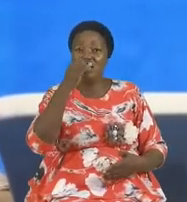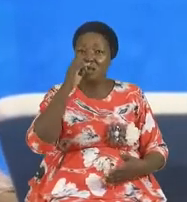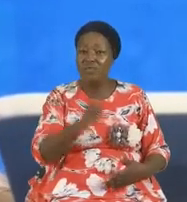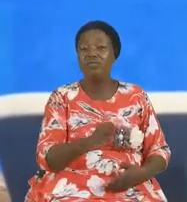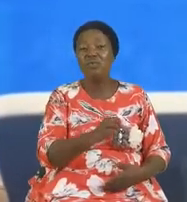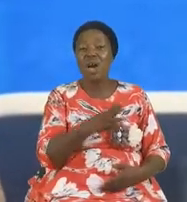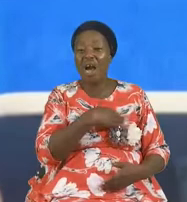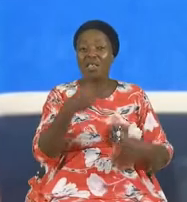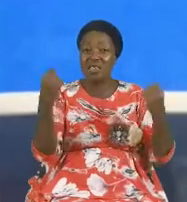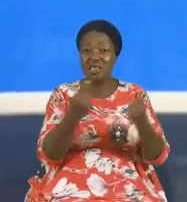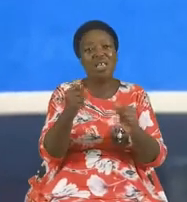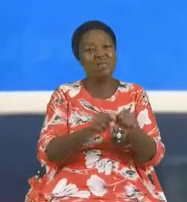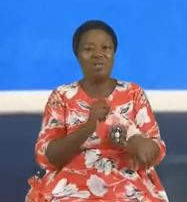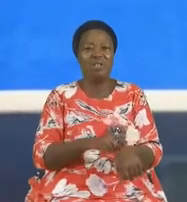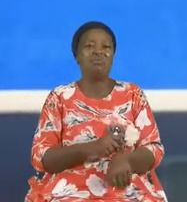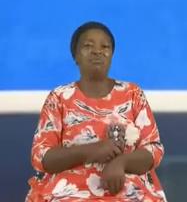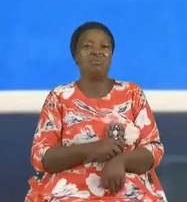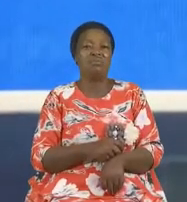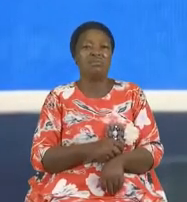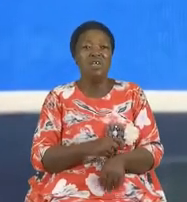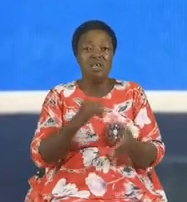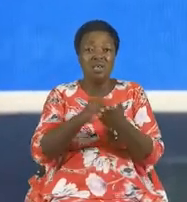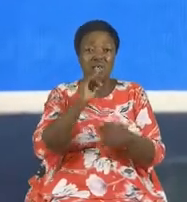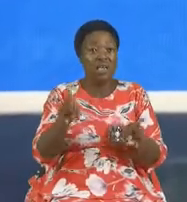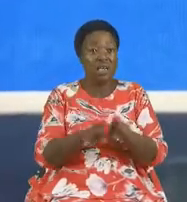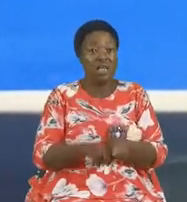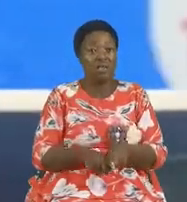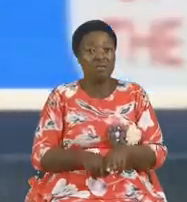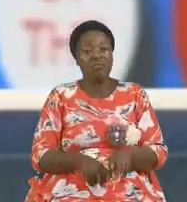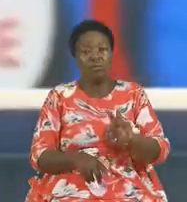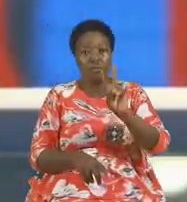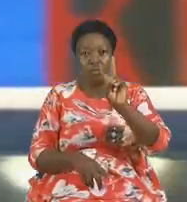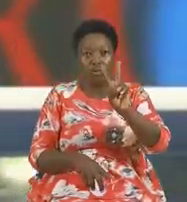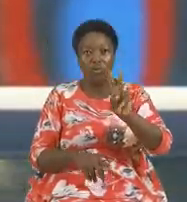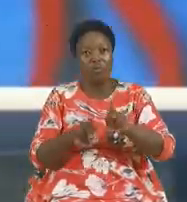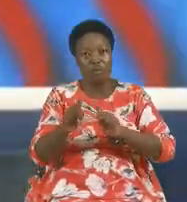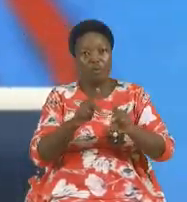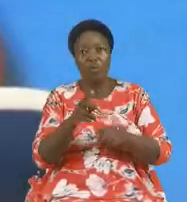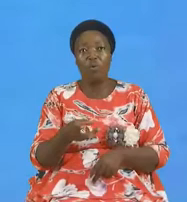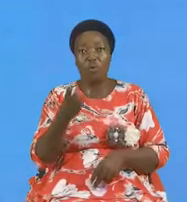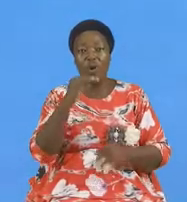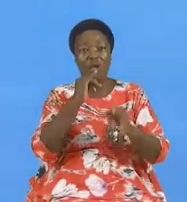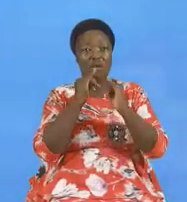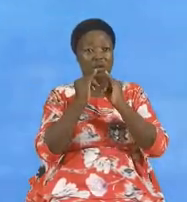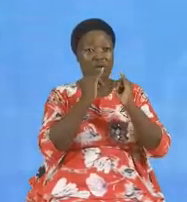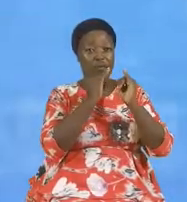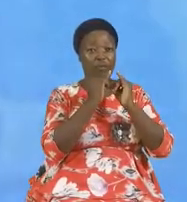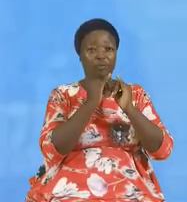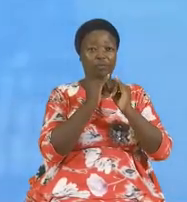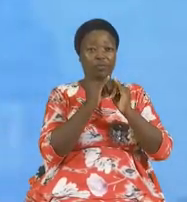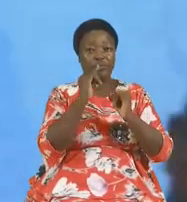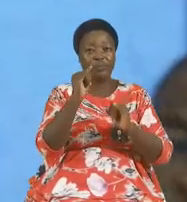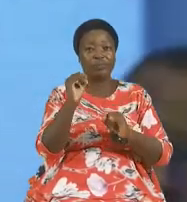near the brink every time. It's like, you know, two people